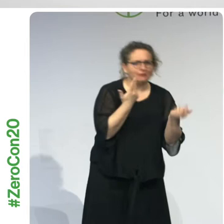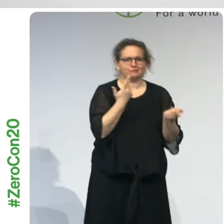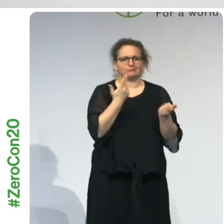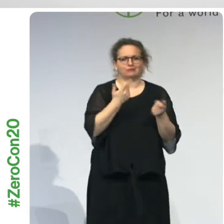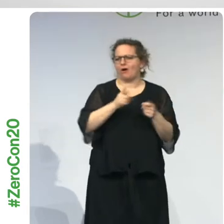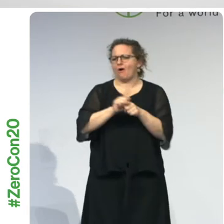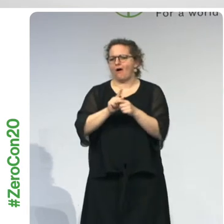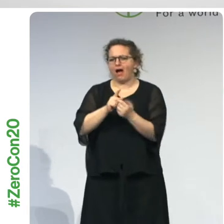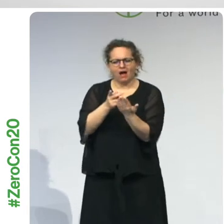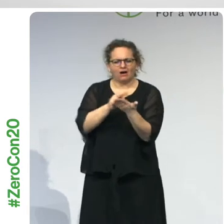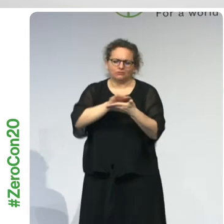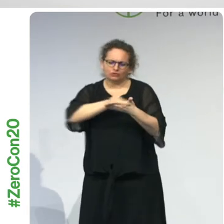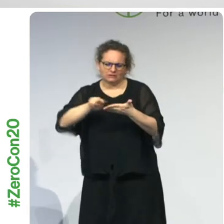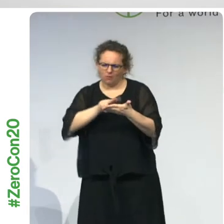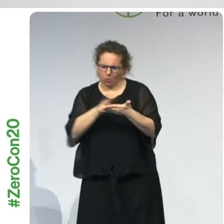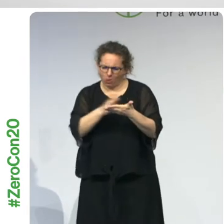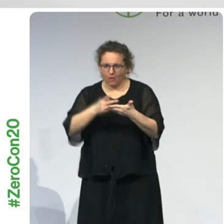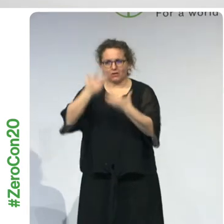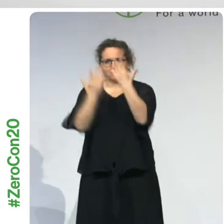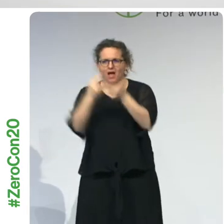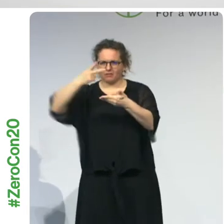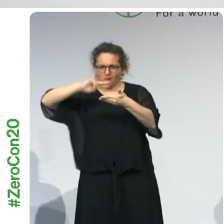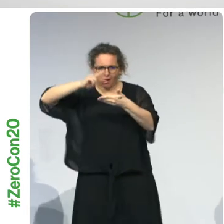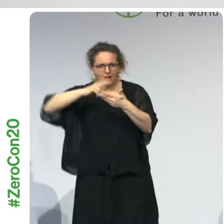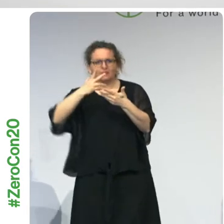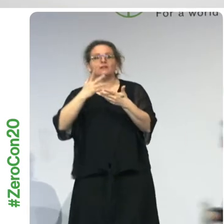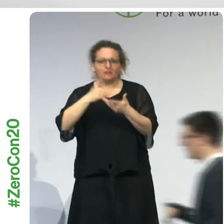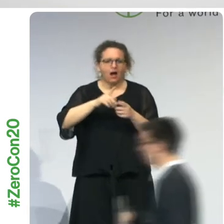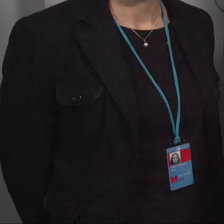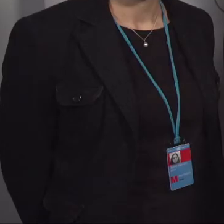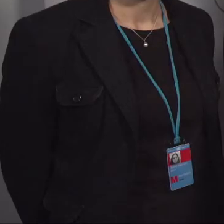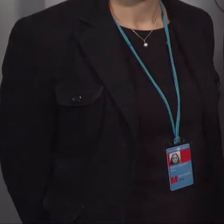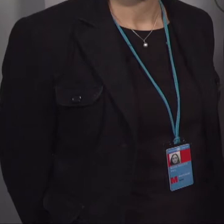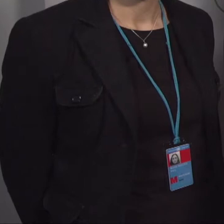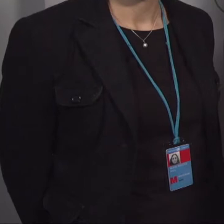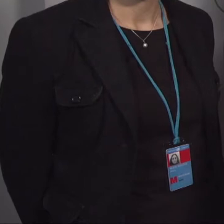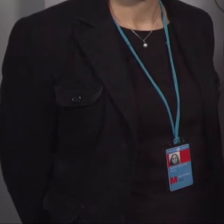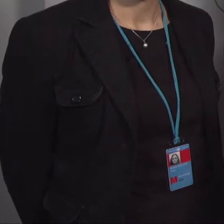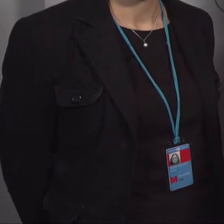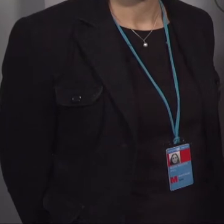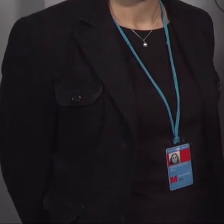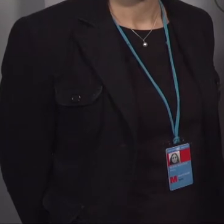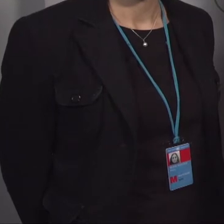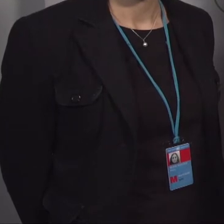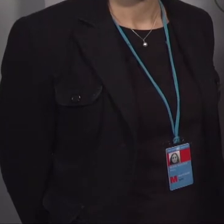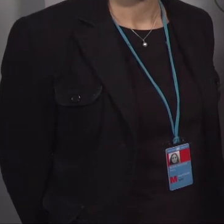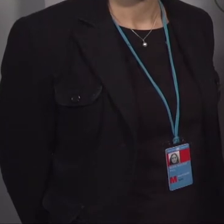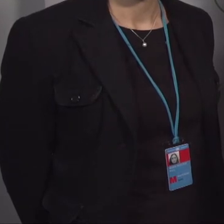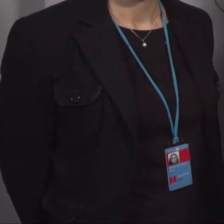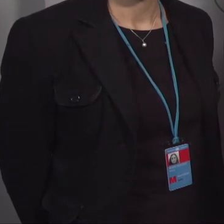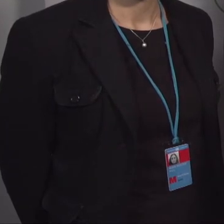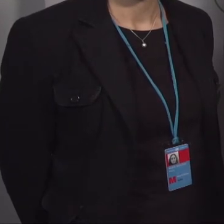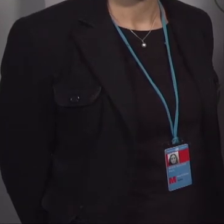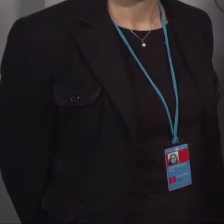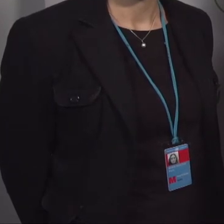project started in 25 schools and has expanded to 70 now. Thank you, Zero Project, for this wonderful award and for the